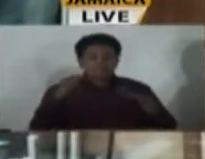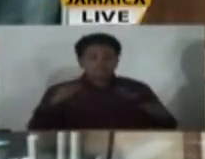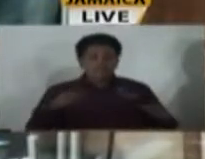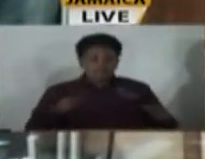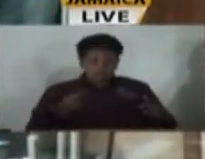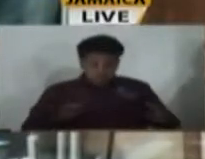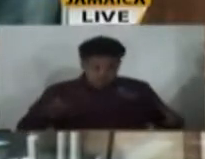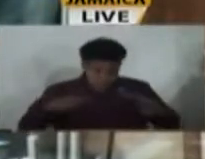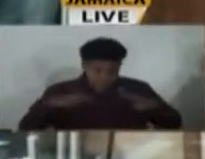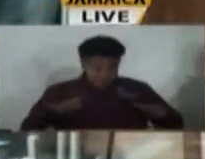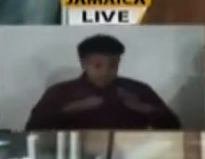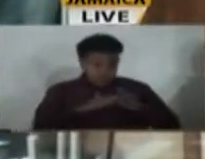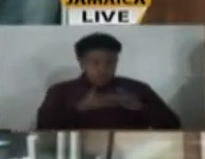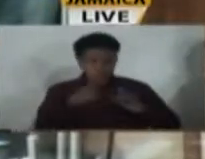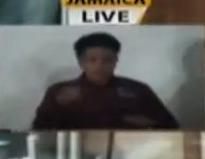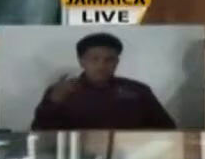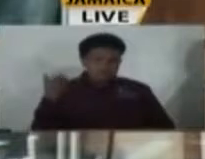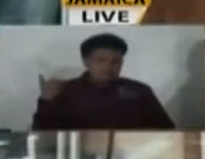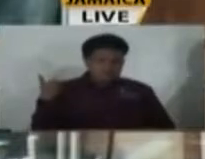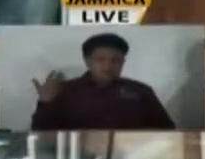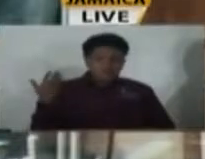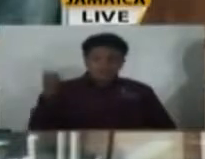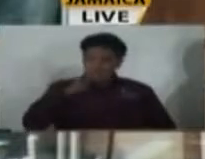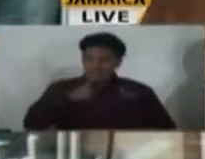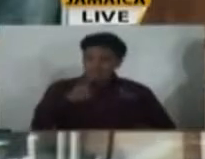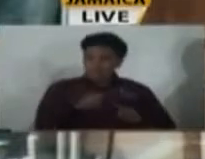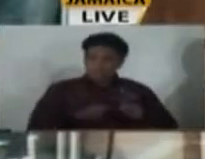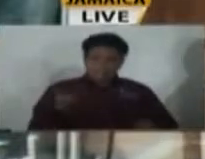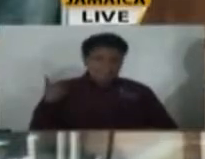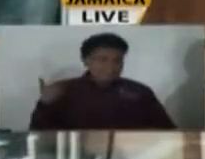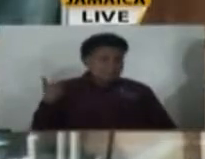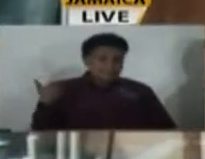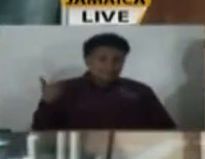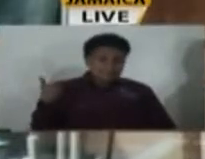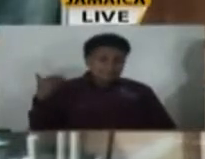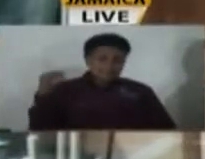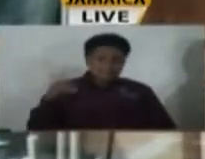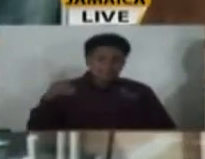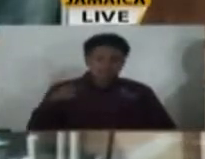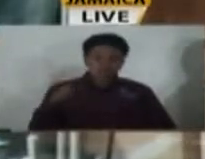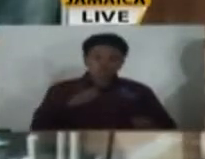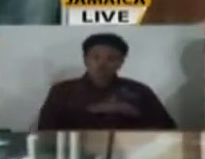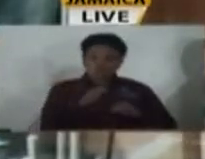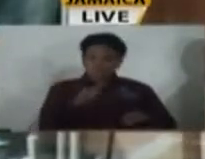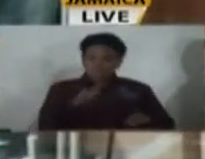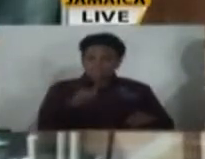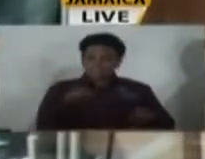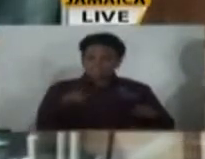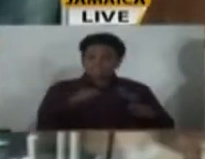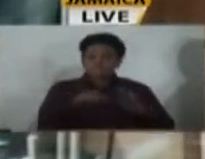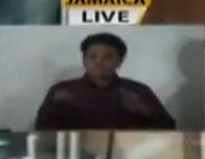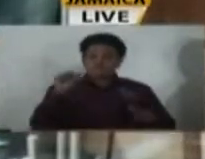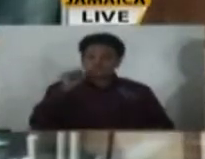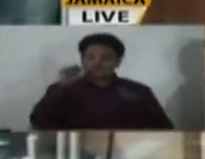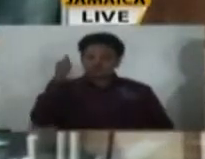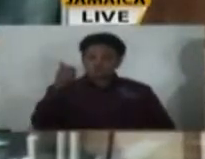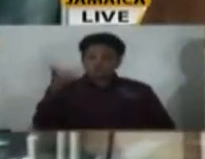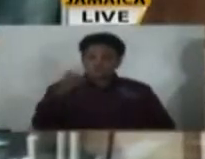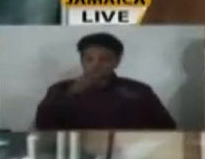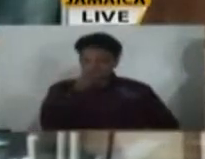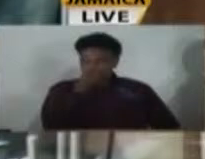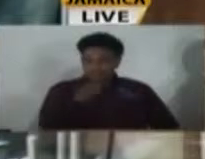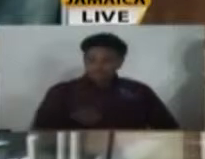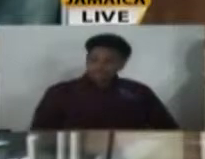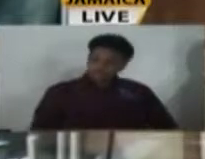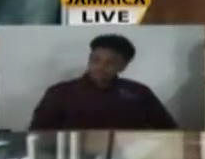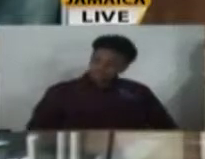invest in Jamaica. They're knocking on our door every month, Madam Speaker, even in the pandemic. This week, tomorrow.